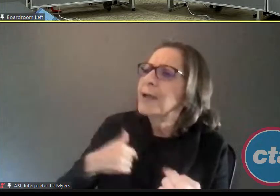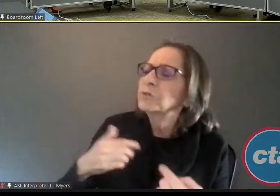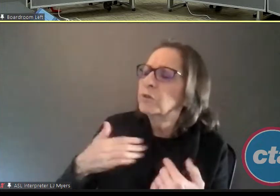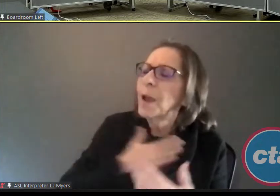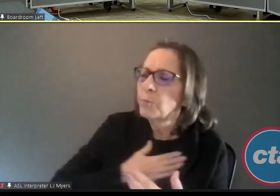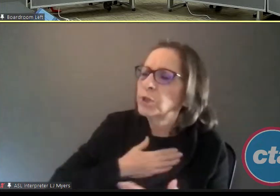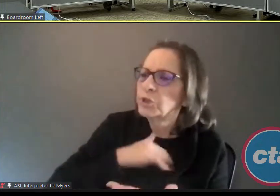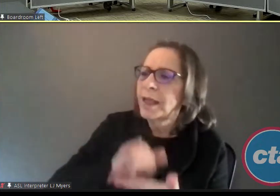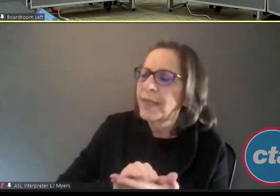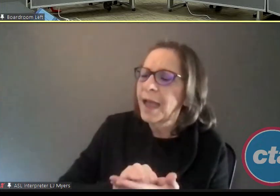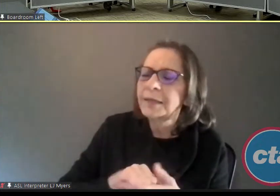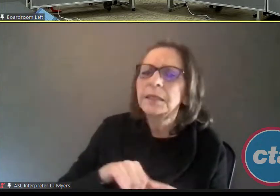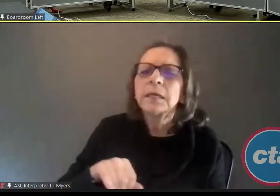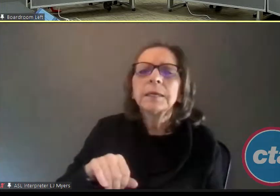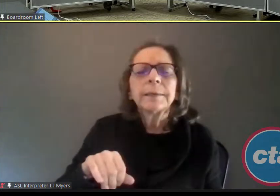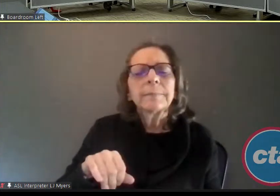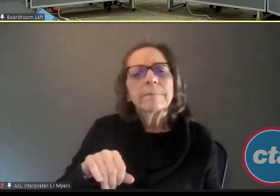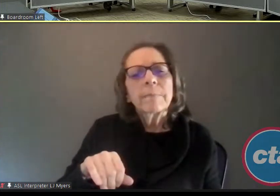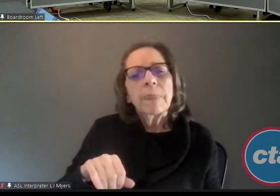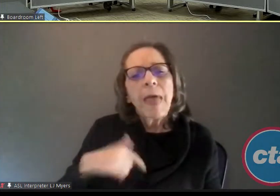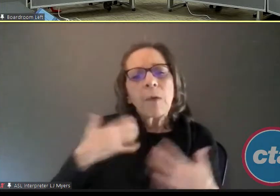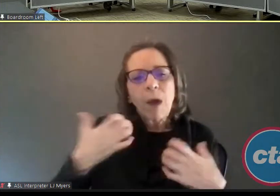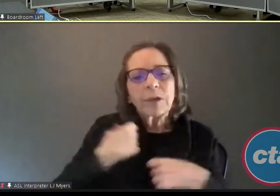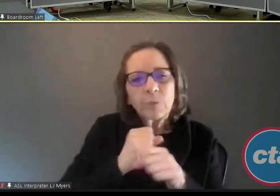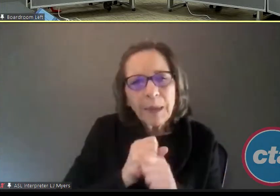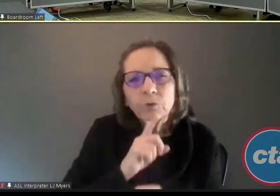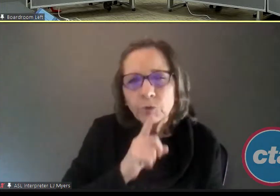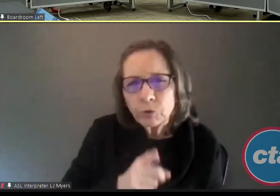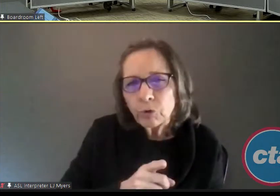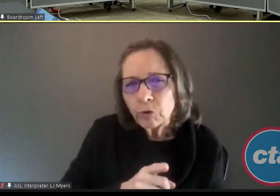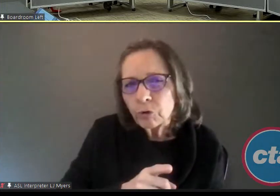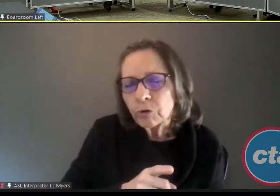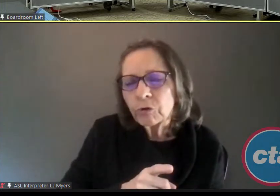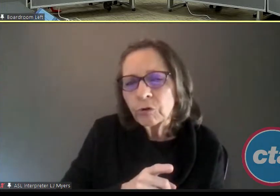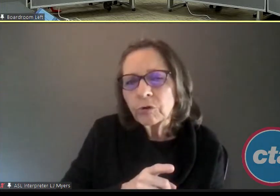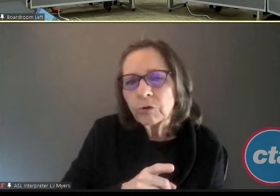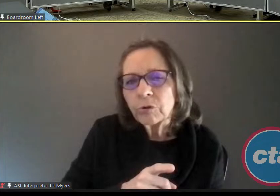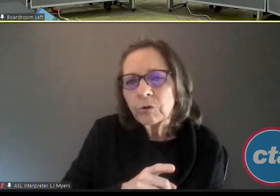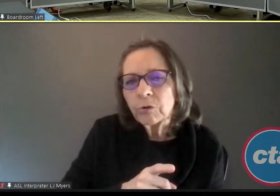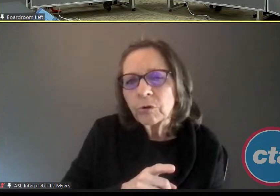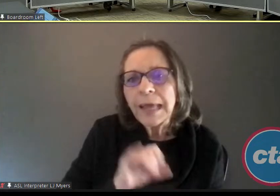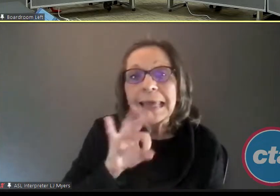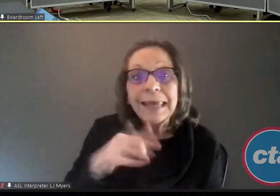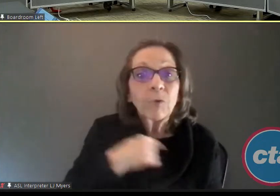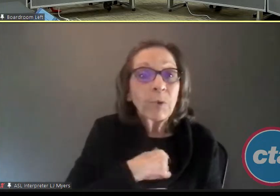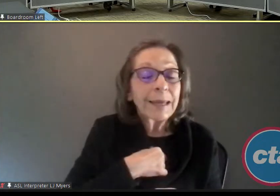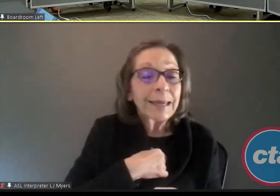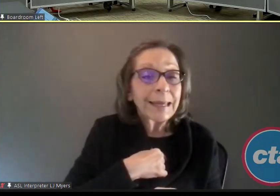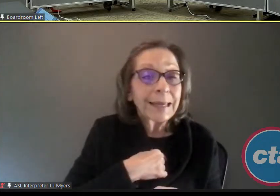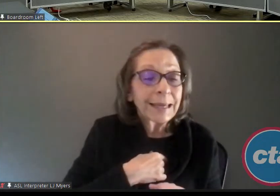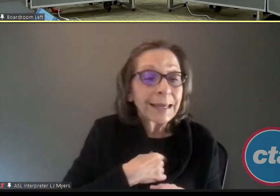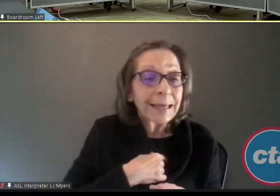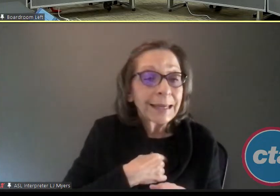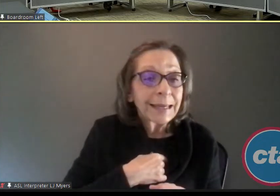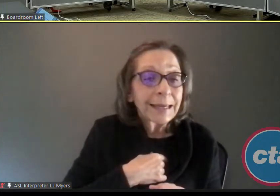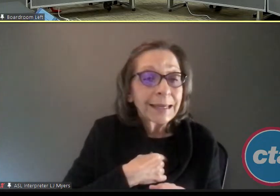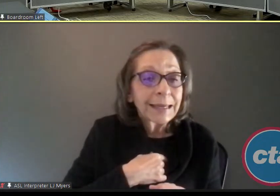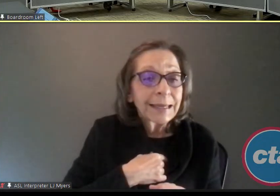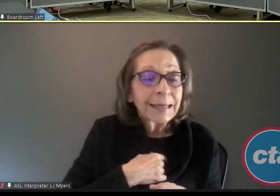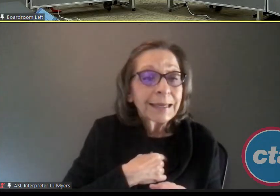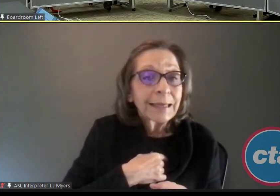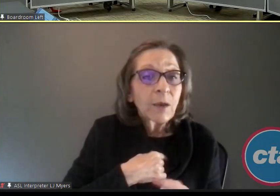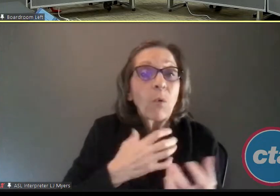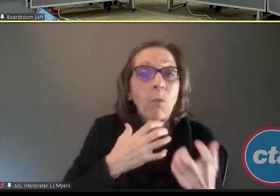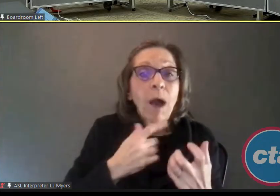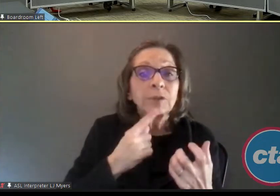thoughtfulness. I just wanted to make sure if we're going to we're not erring too far on the side of